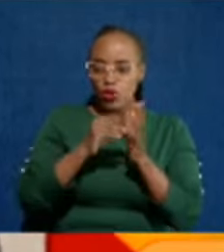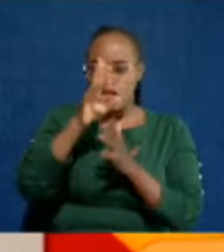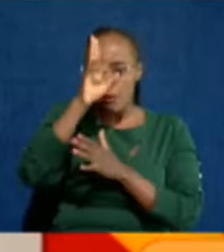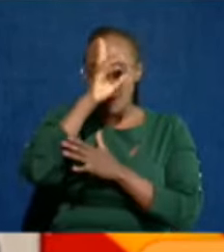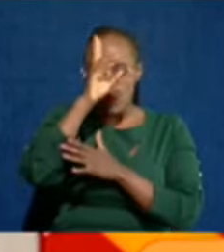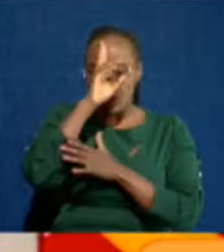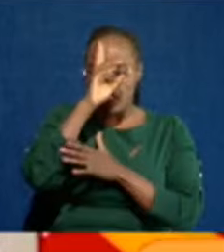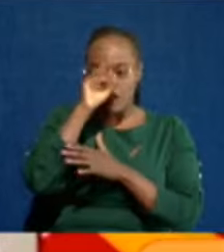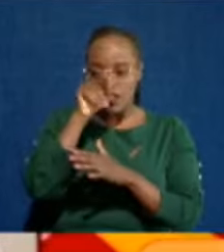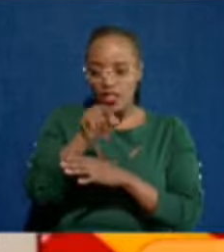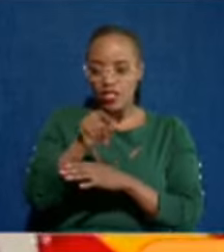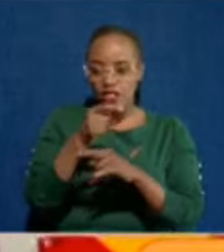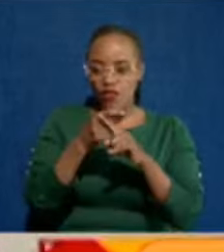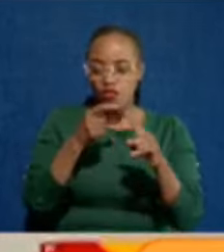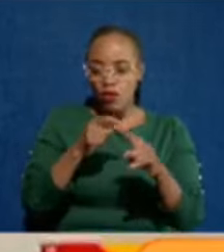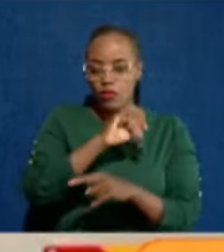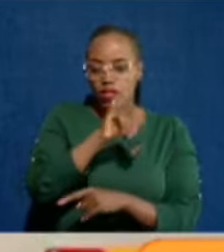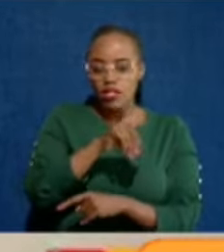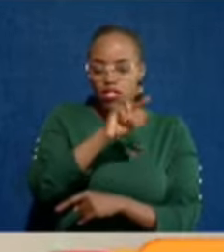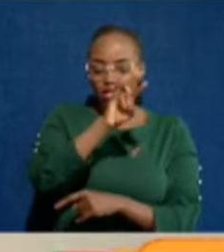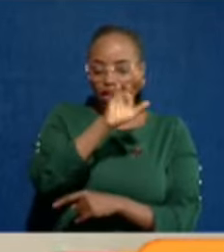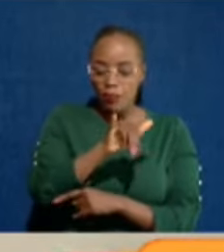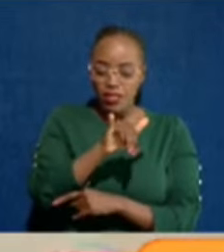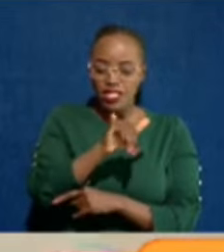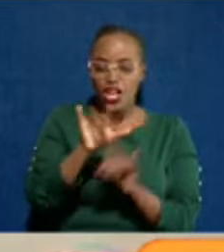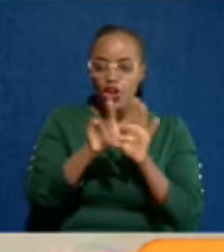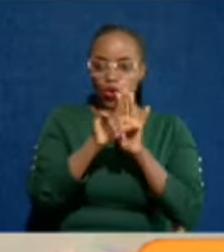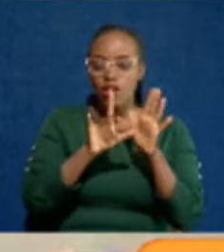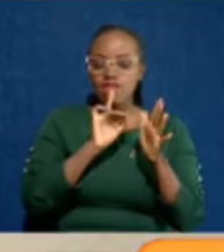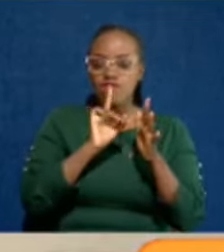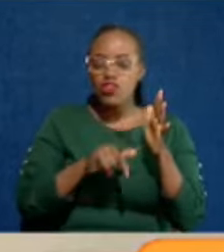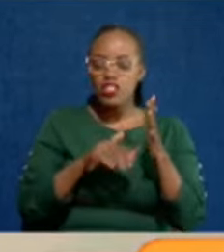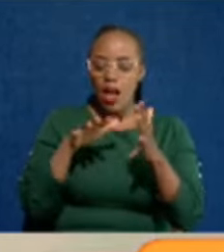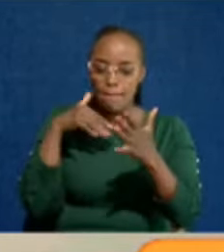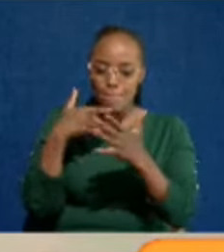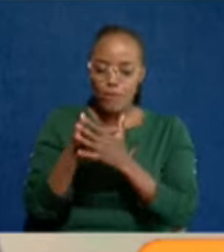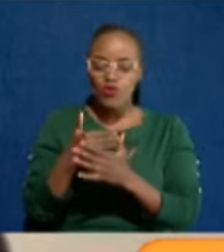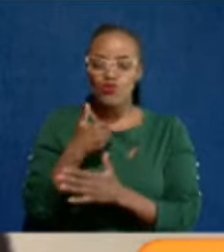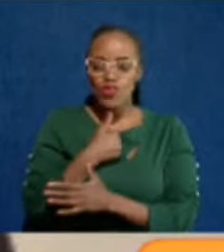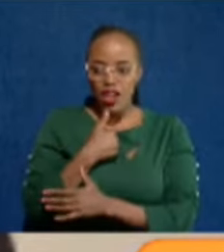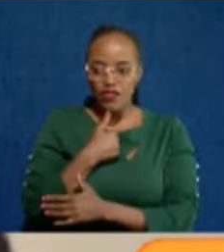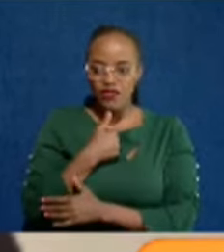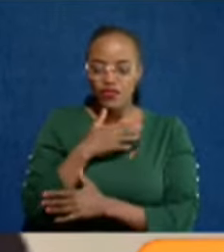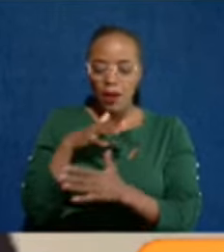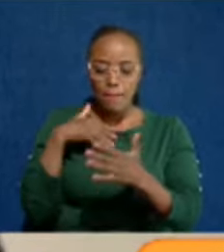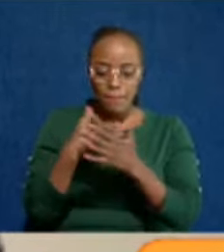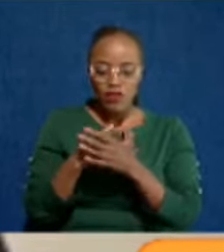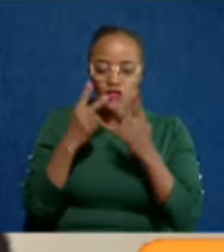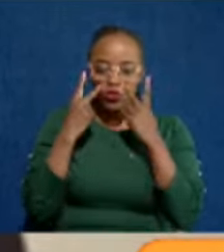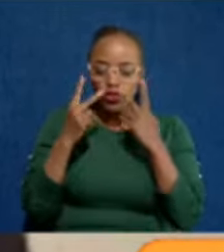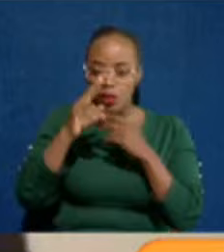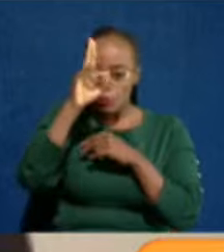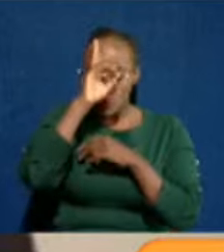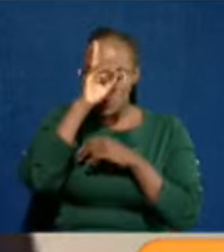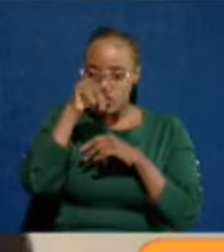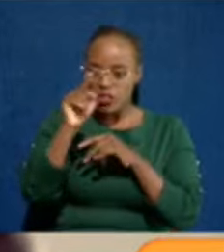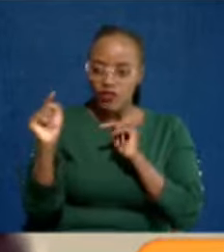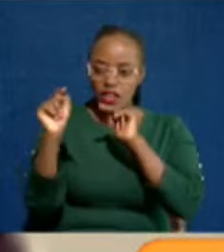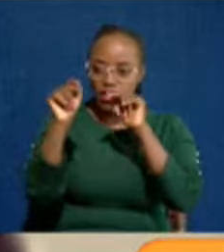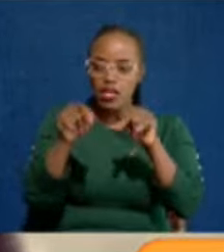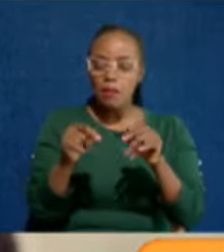officers. That is from Jimi Wanjigi's lawyer. They say they have proved they were able, they saw police officers